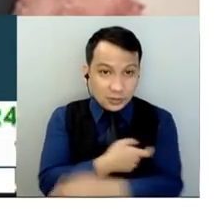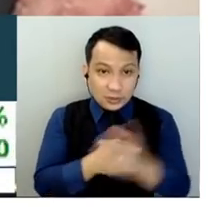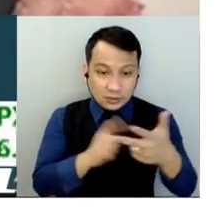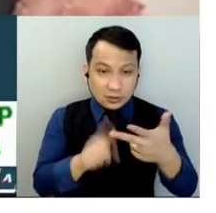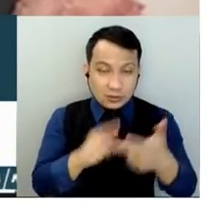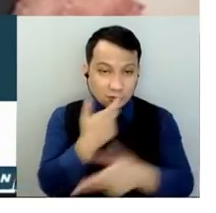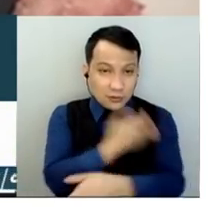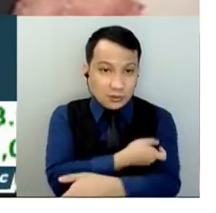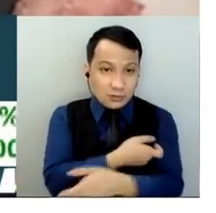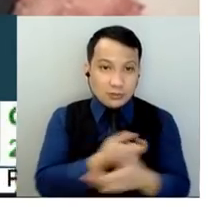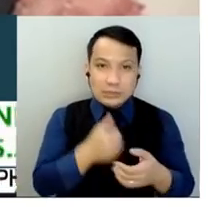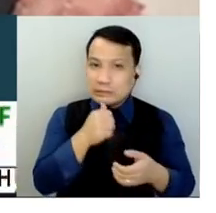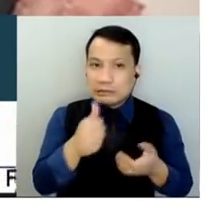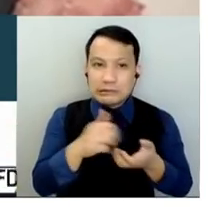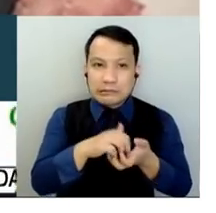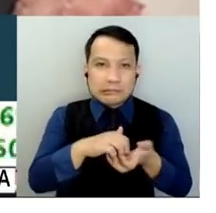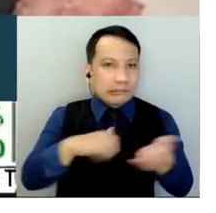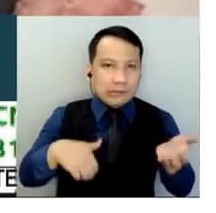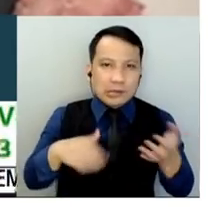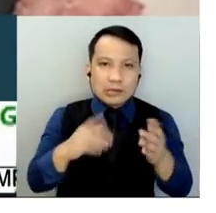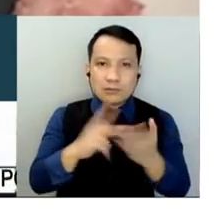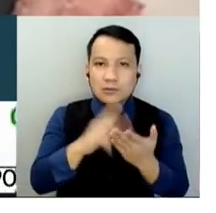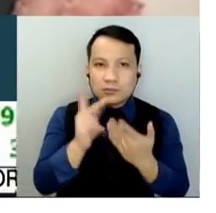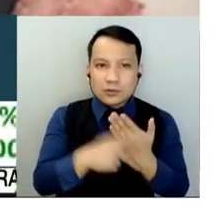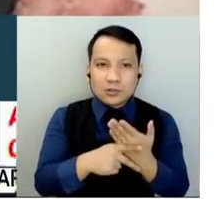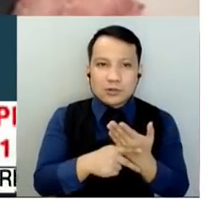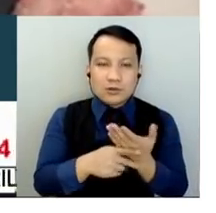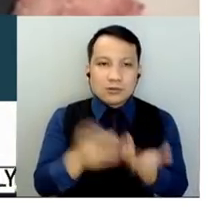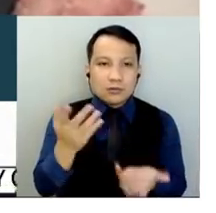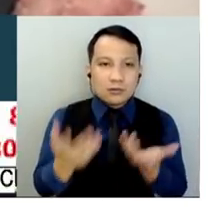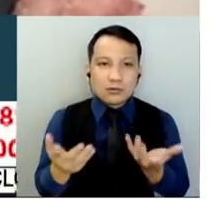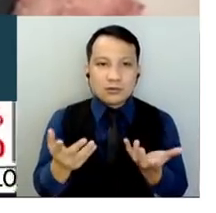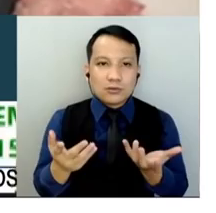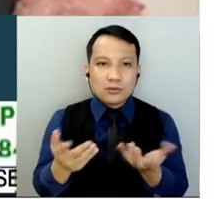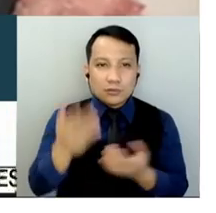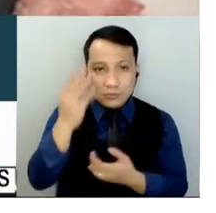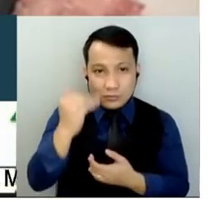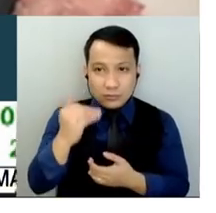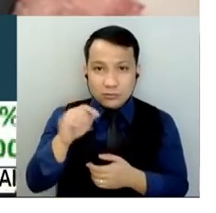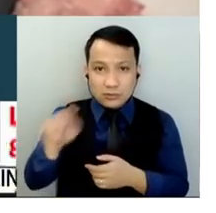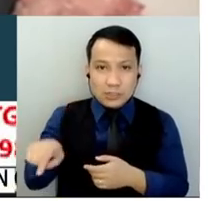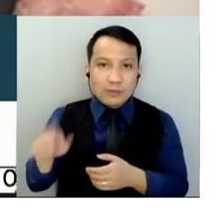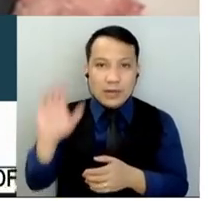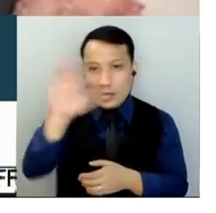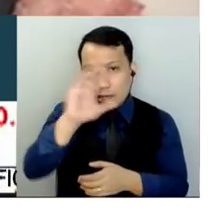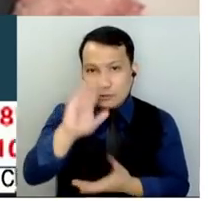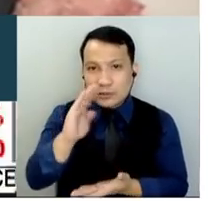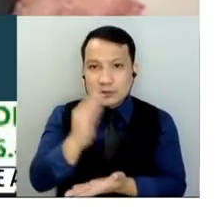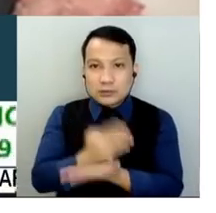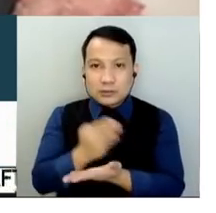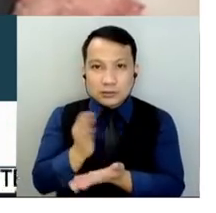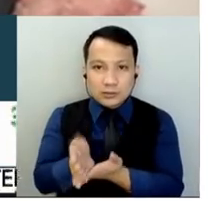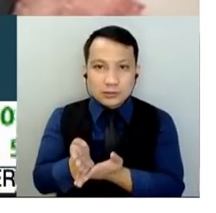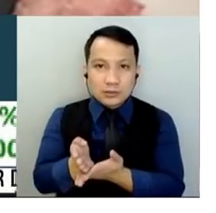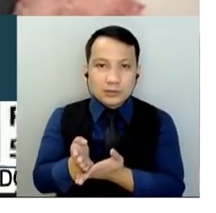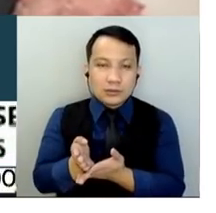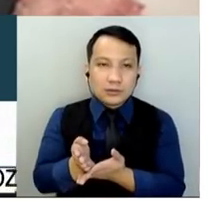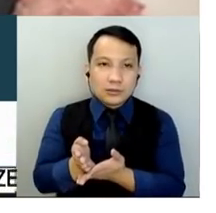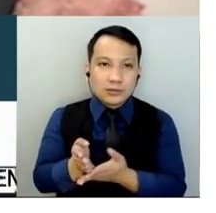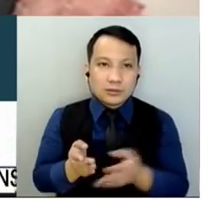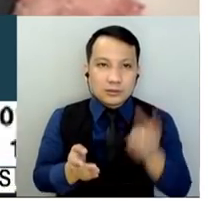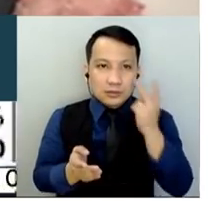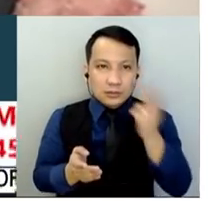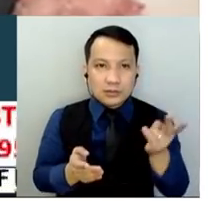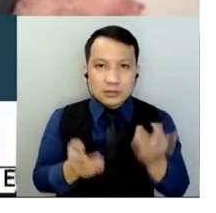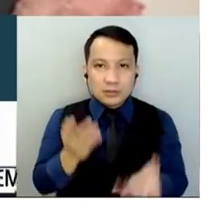unprogrammed. It's an unprogrammed appropriation, which means it's subject to fund availability, which, again, caught my attention. I